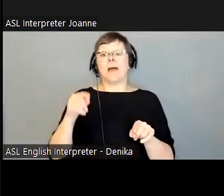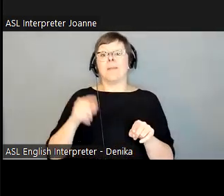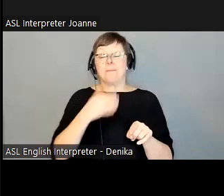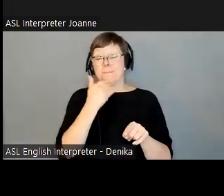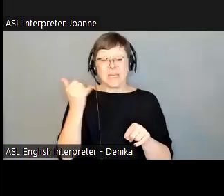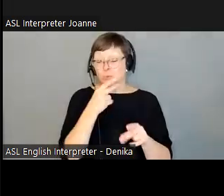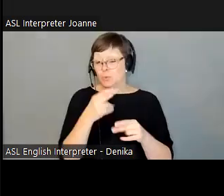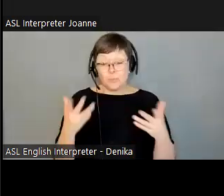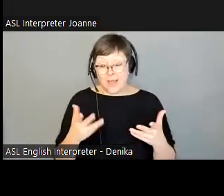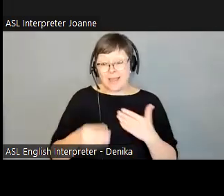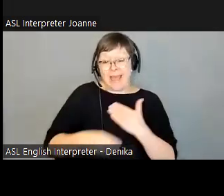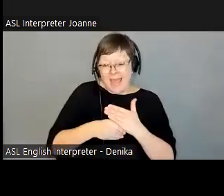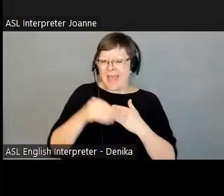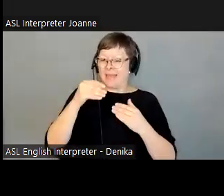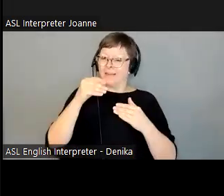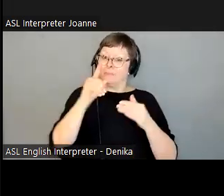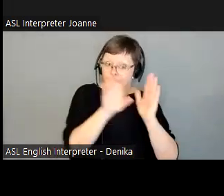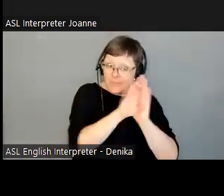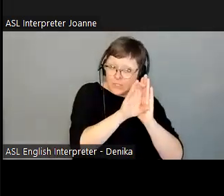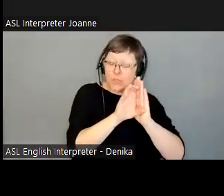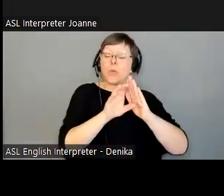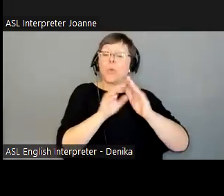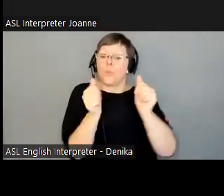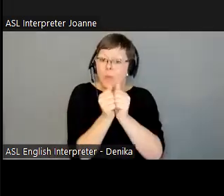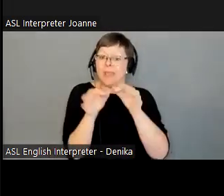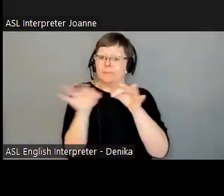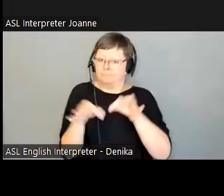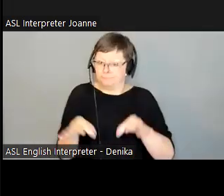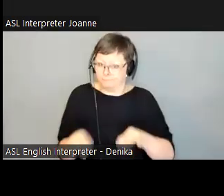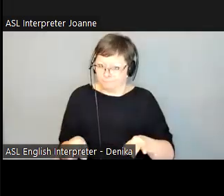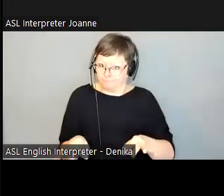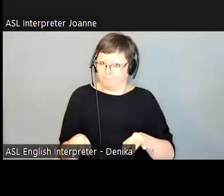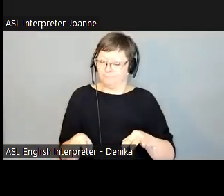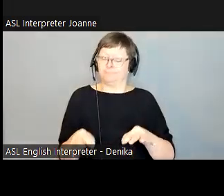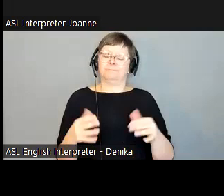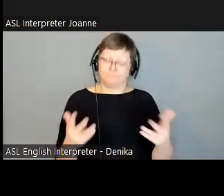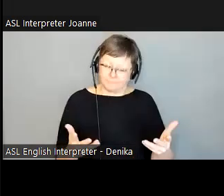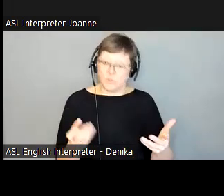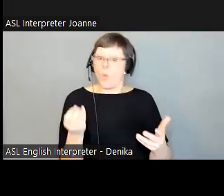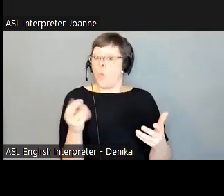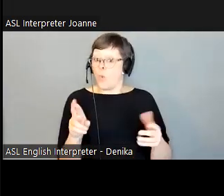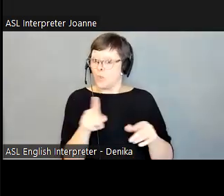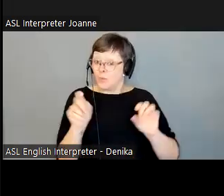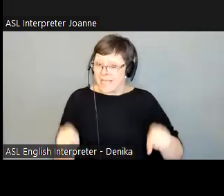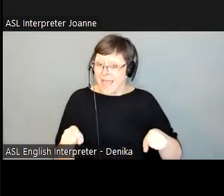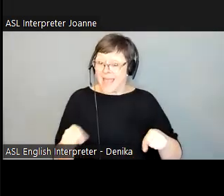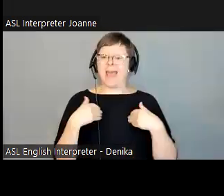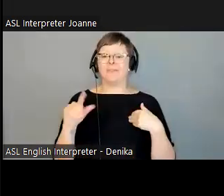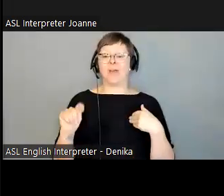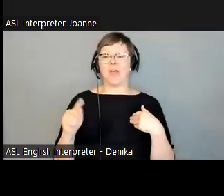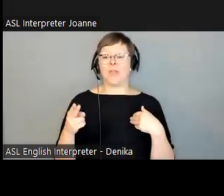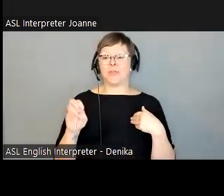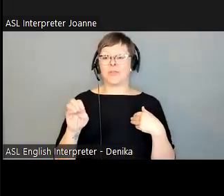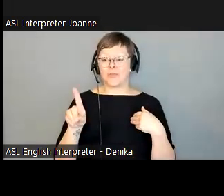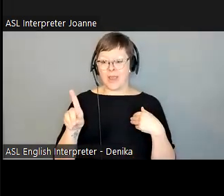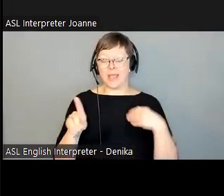an image, including the text, or you can also create a thread of tweets. So you